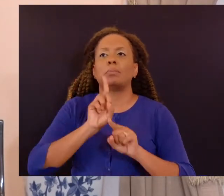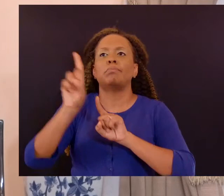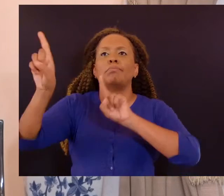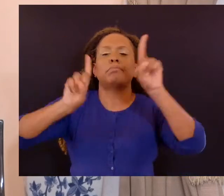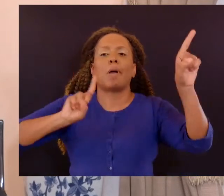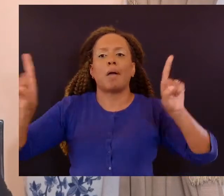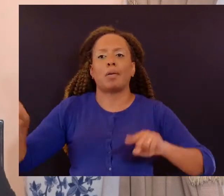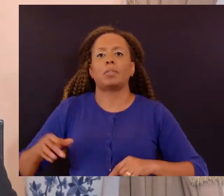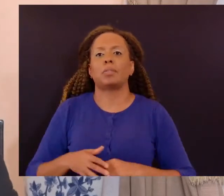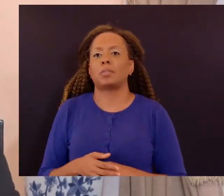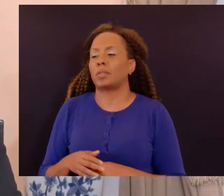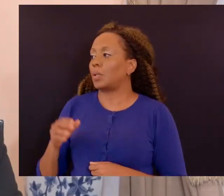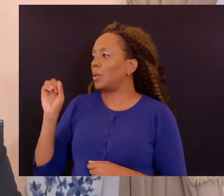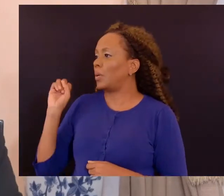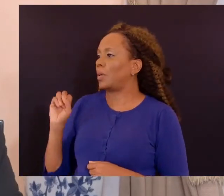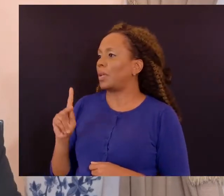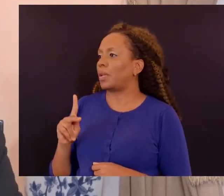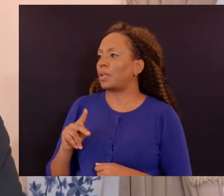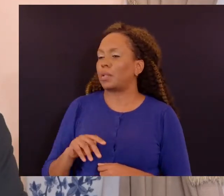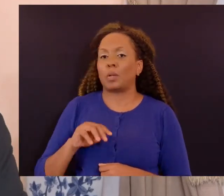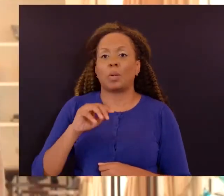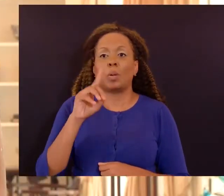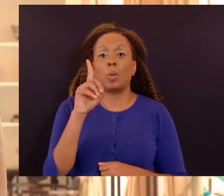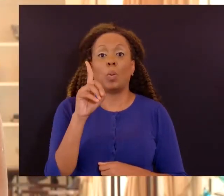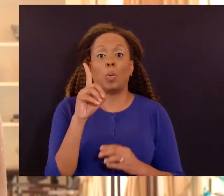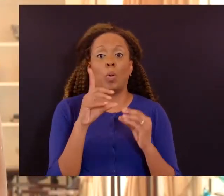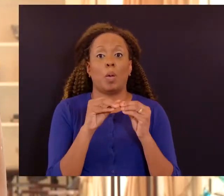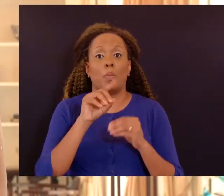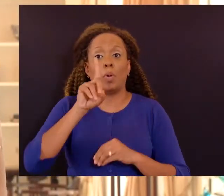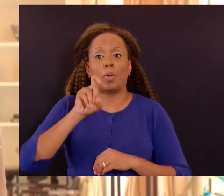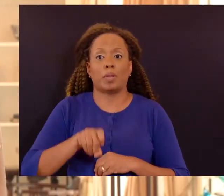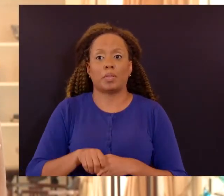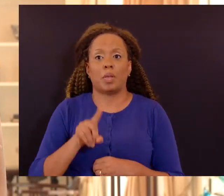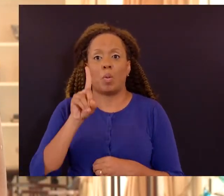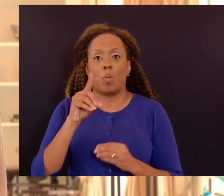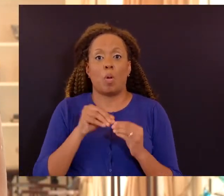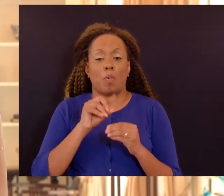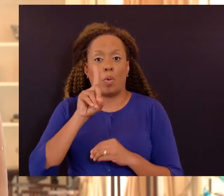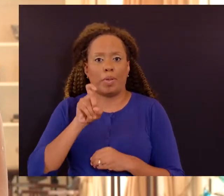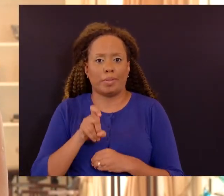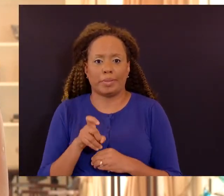well. Members of the media, we have time for just one more question at this time.